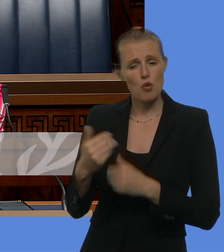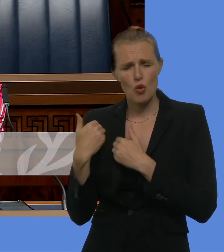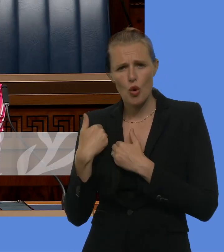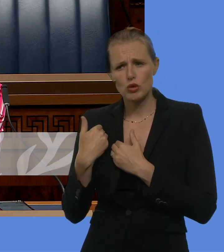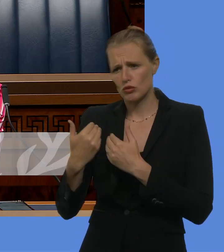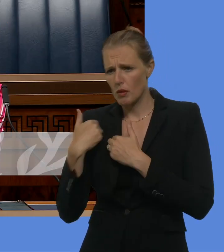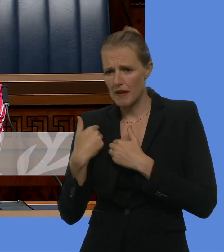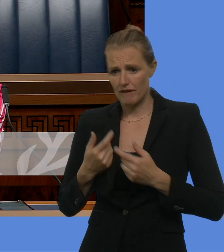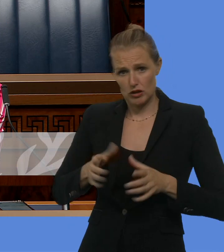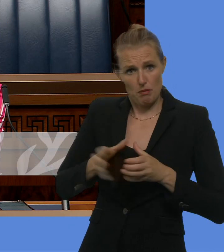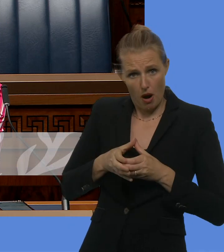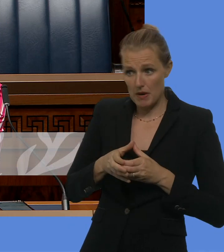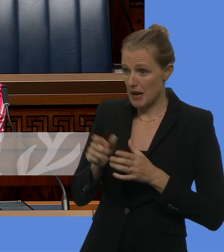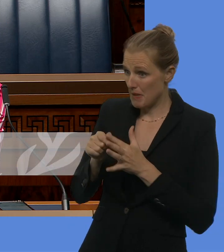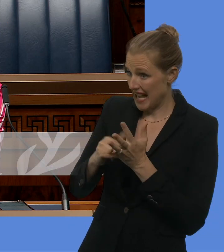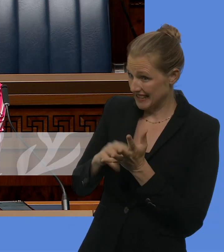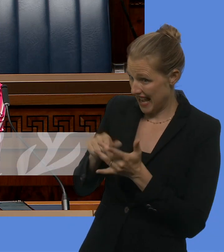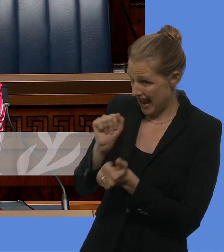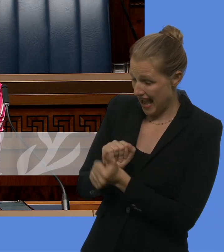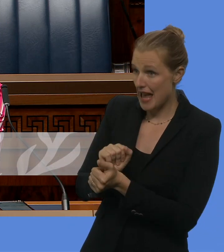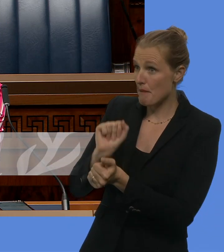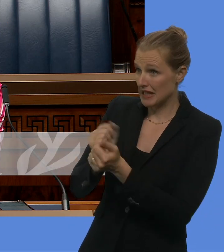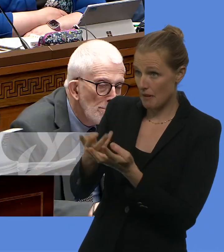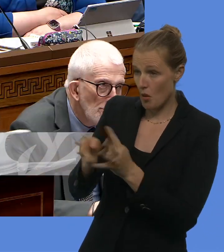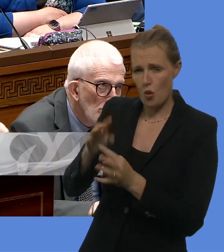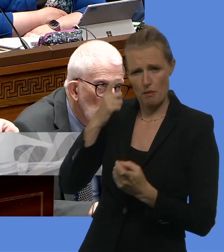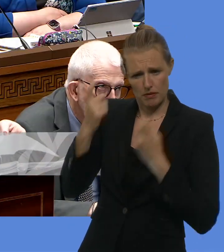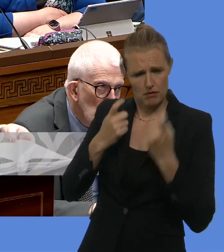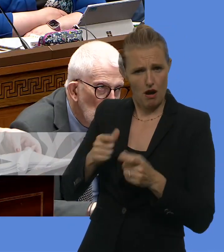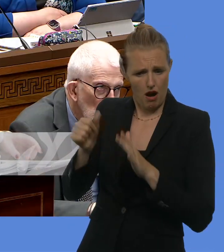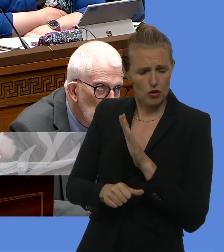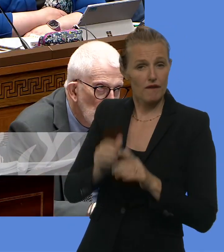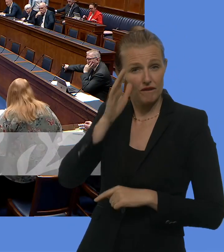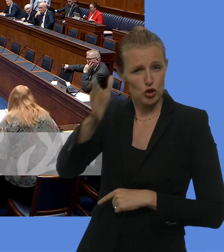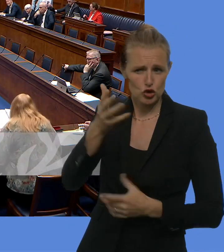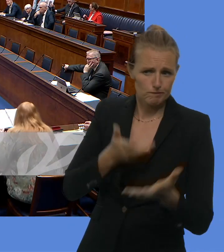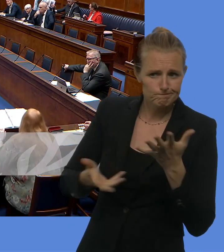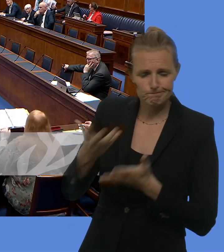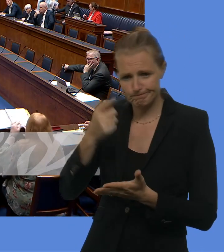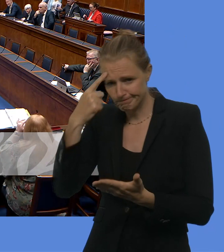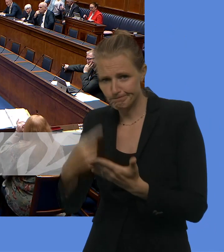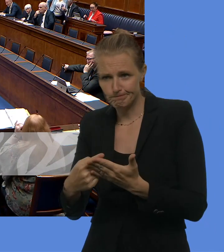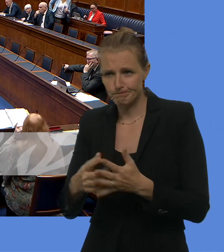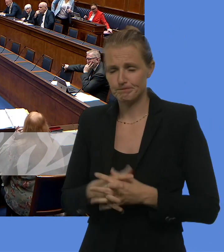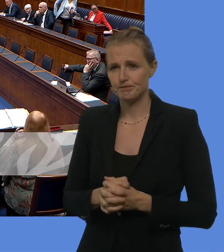of the Department, PSNI and the Policing Board will be considered as part of those future deliberations.